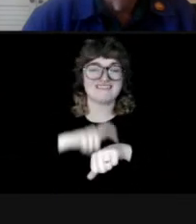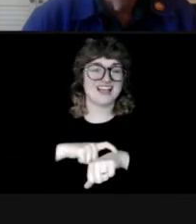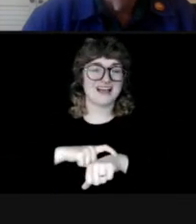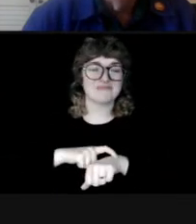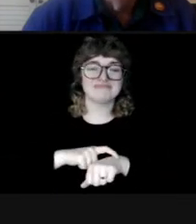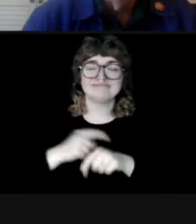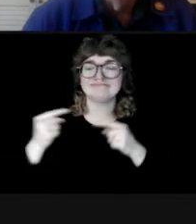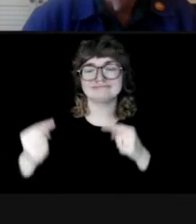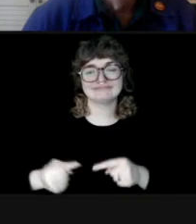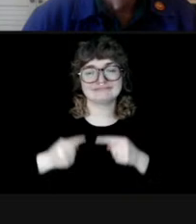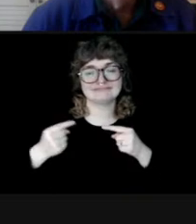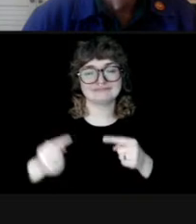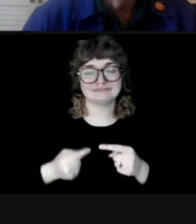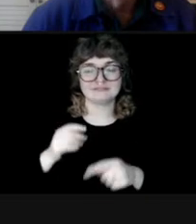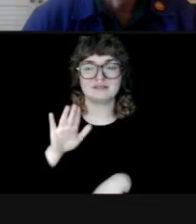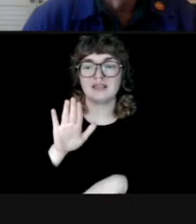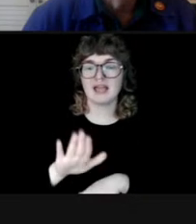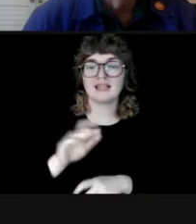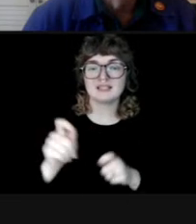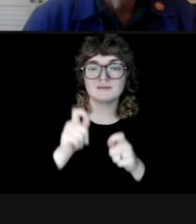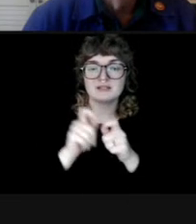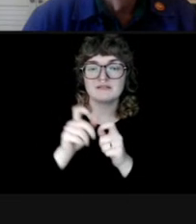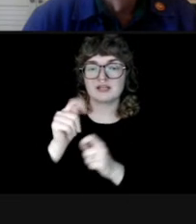tribe. Next.